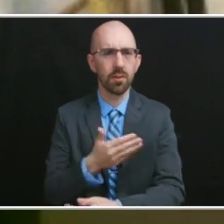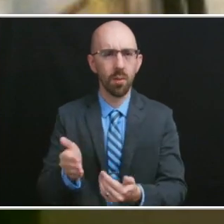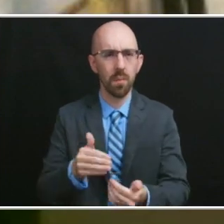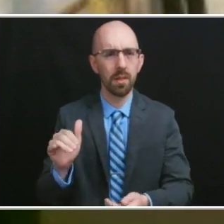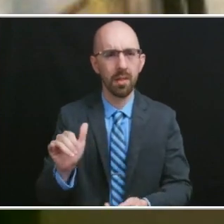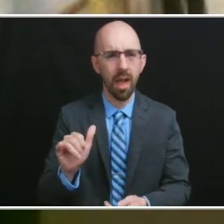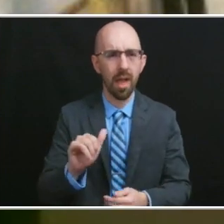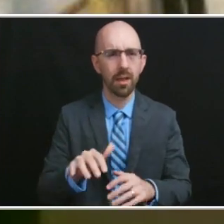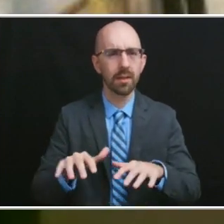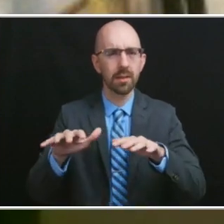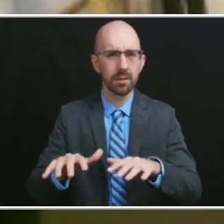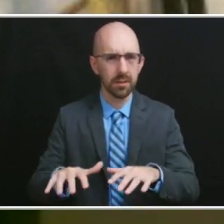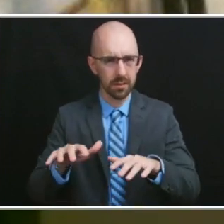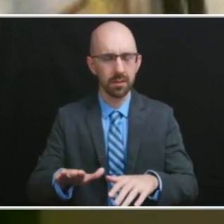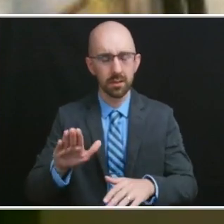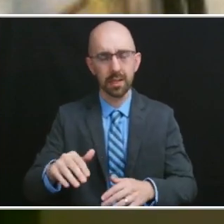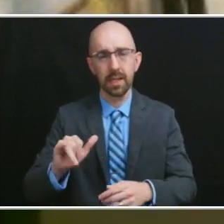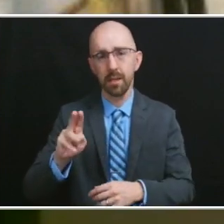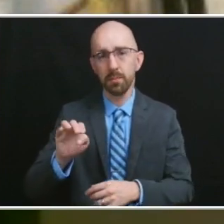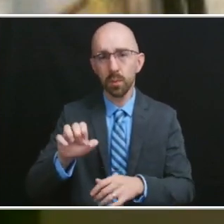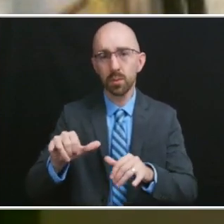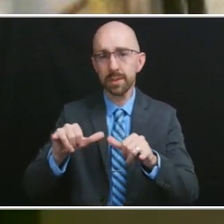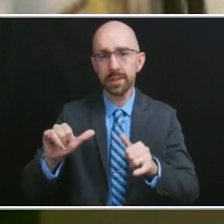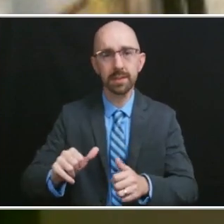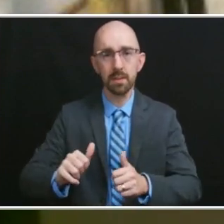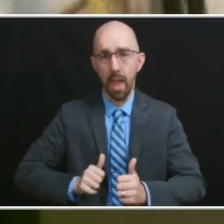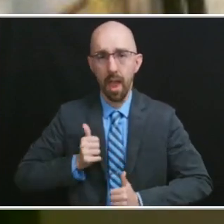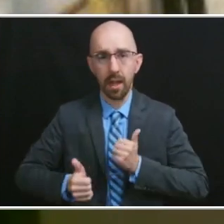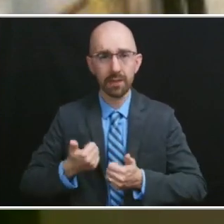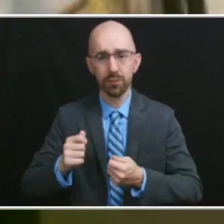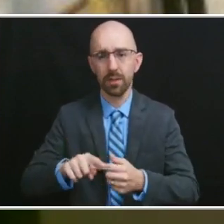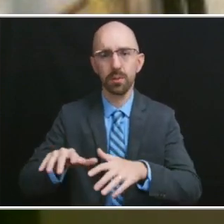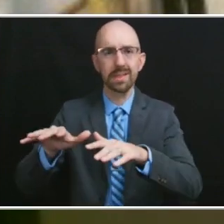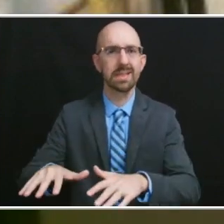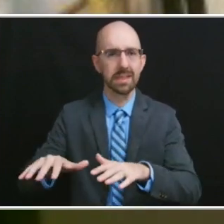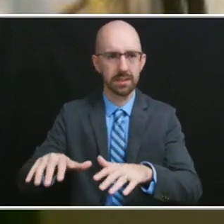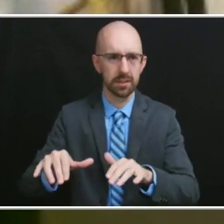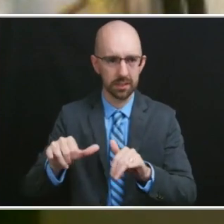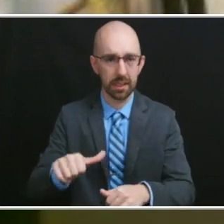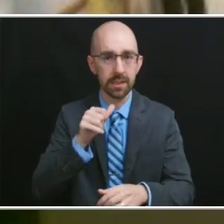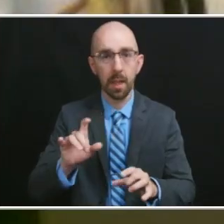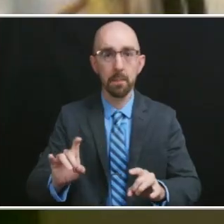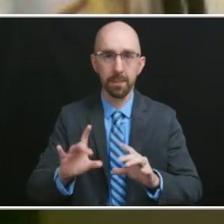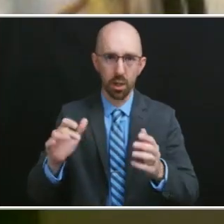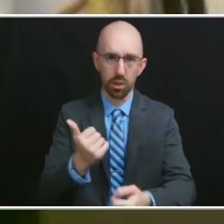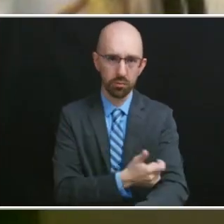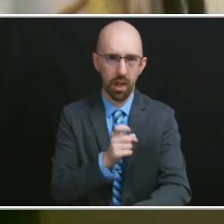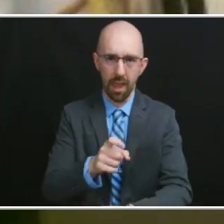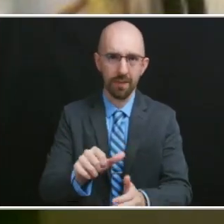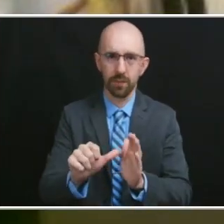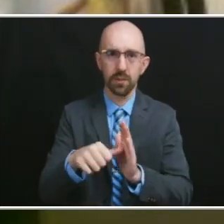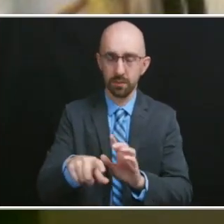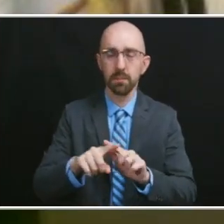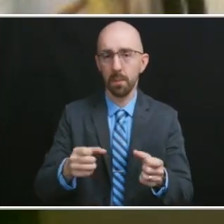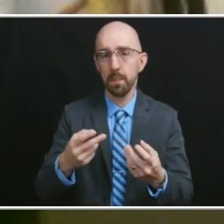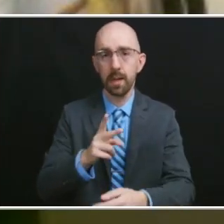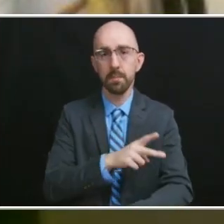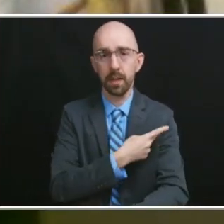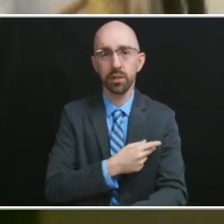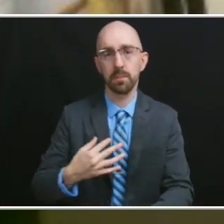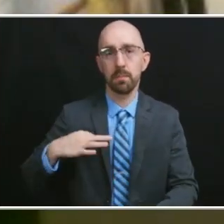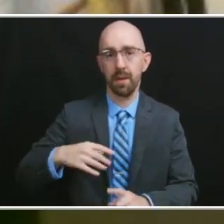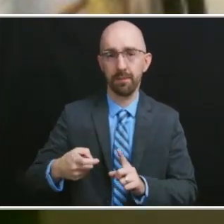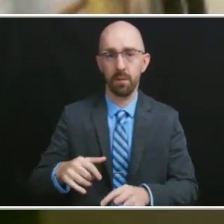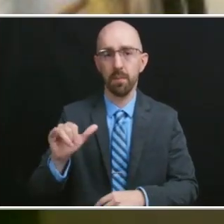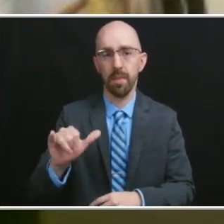the overactive immune system, if you will. It's not a miracle drug, I have to highlight here, but many patients do benefit from it,